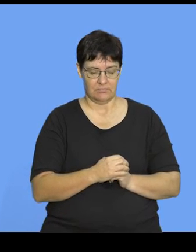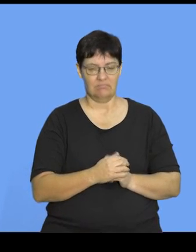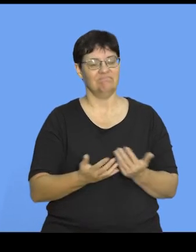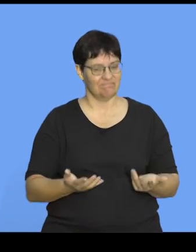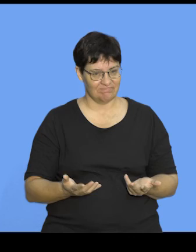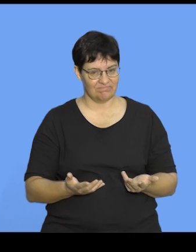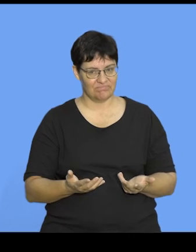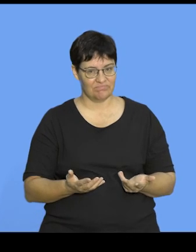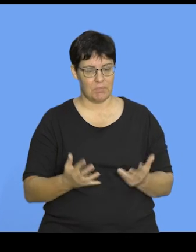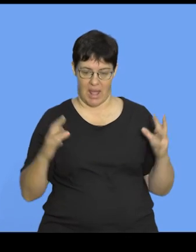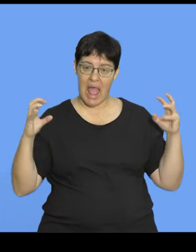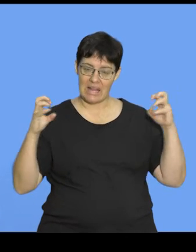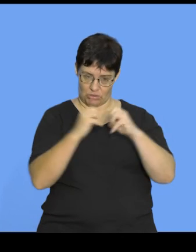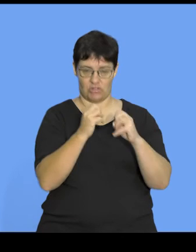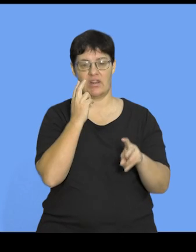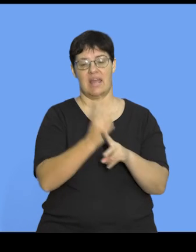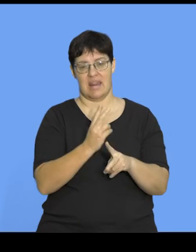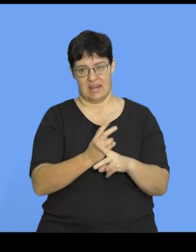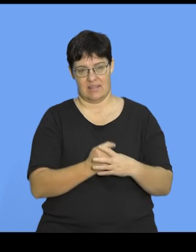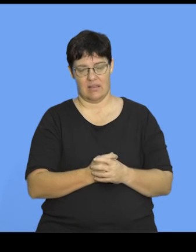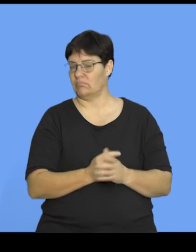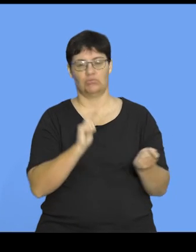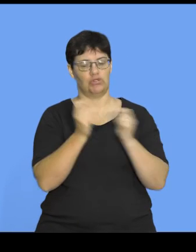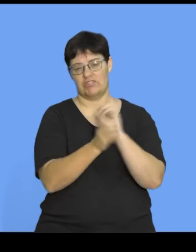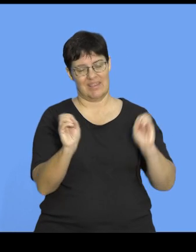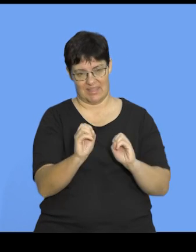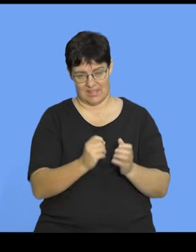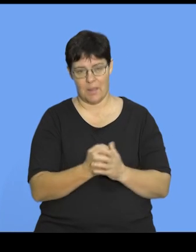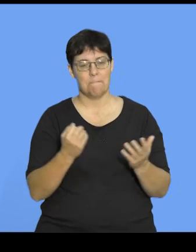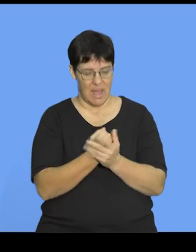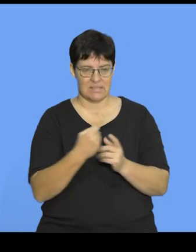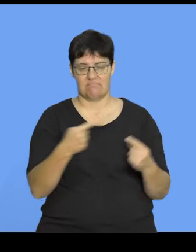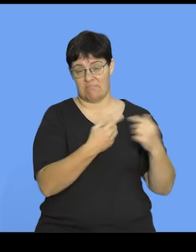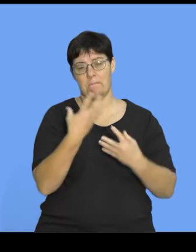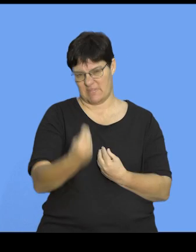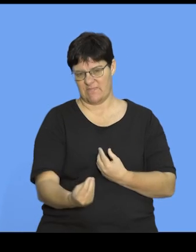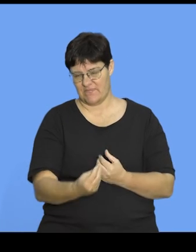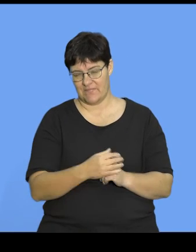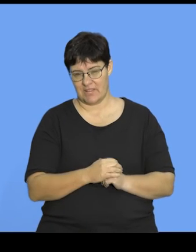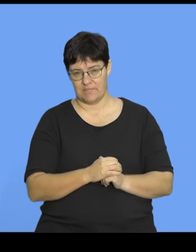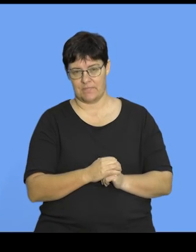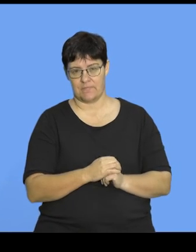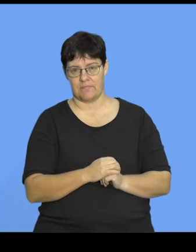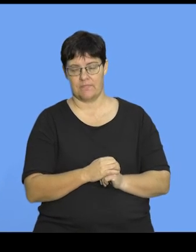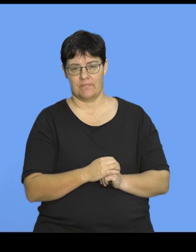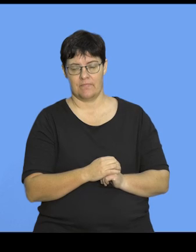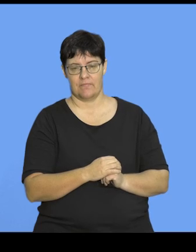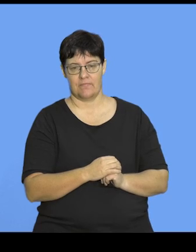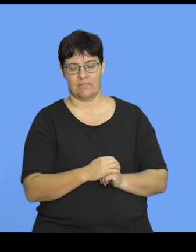Okay, and of course this is attraction again. That's not going to change because we have to have a direction.